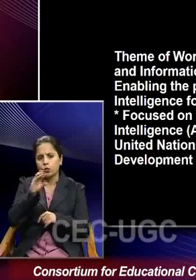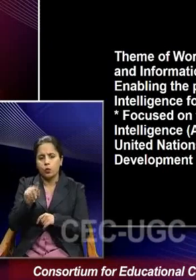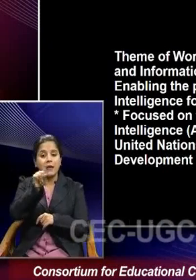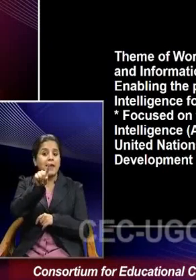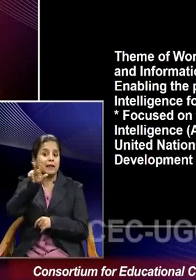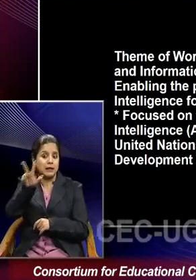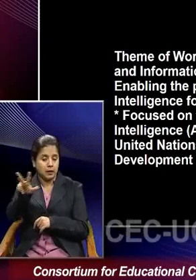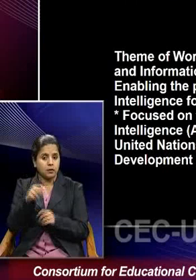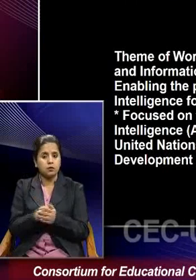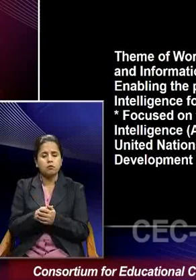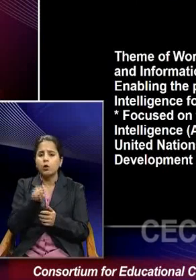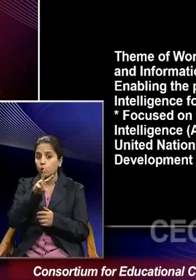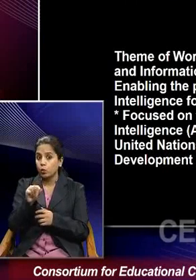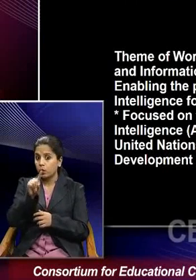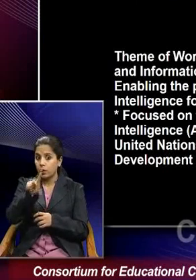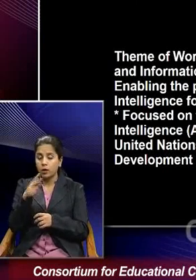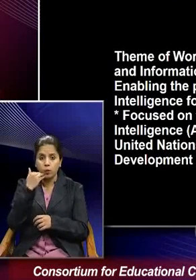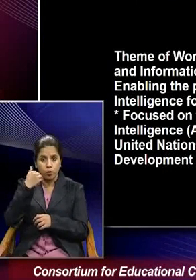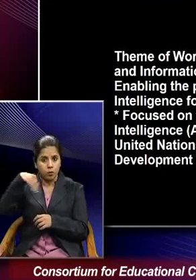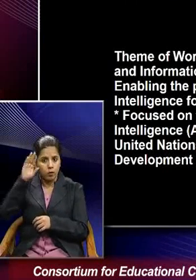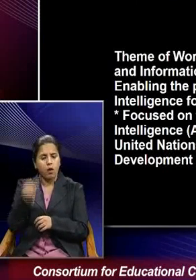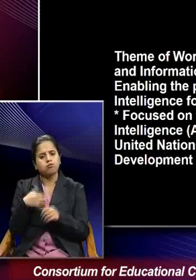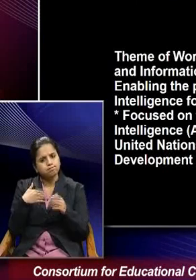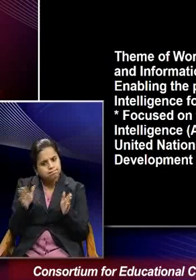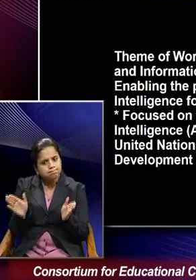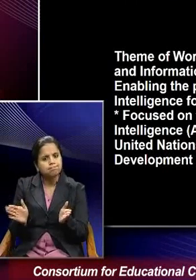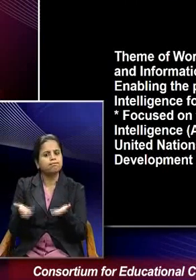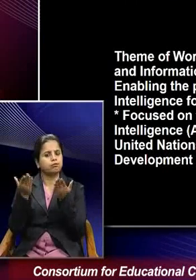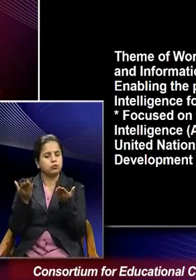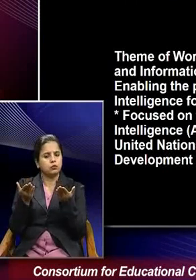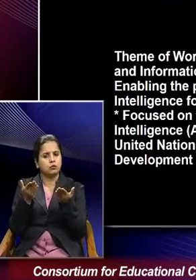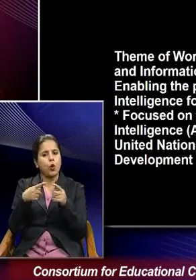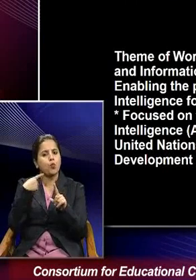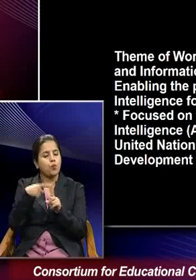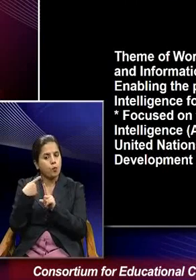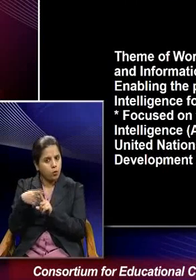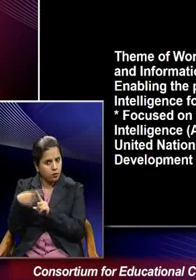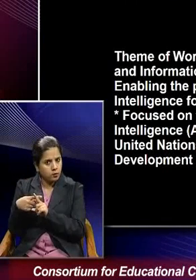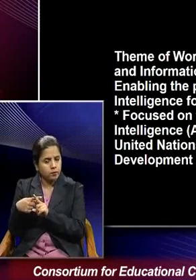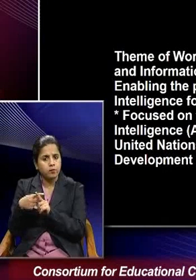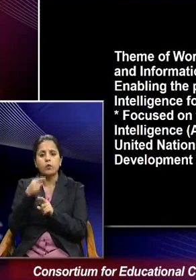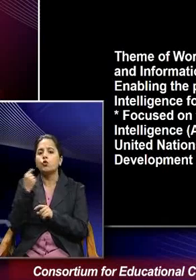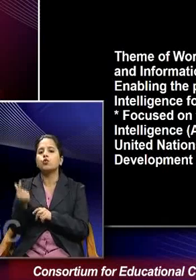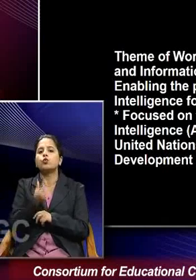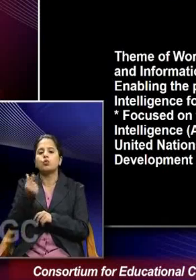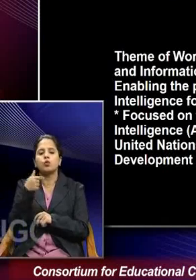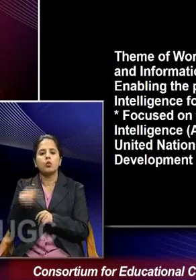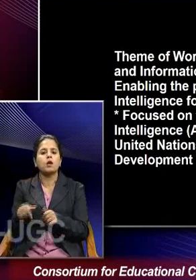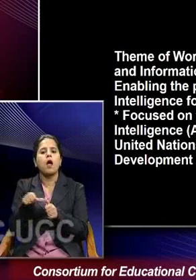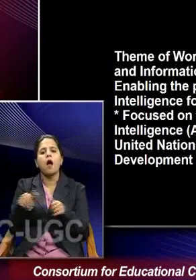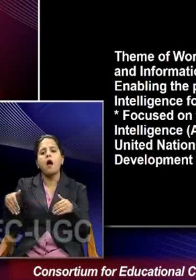2018 was enabling positive use of